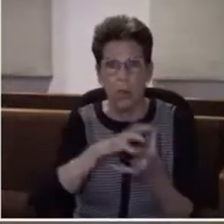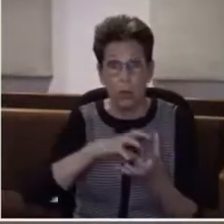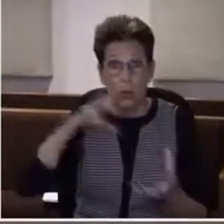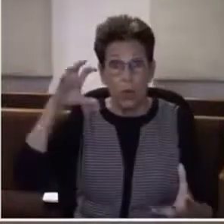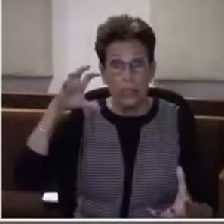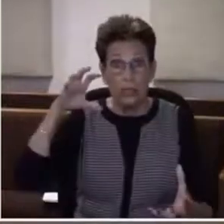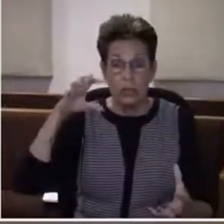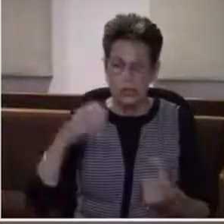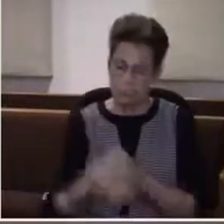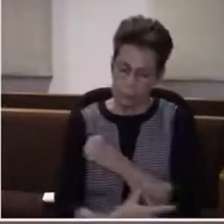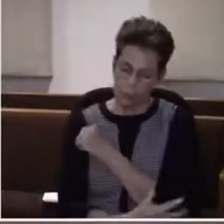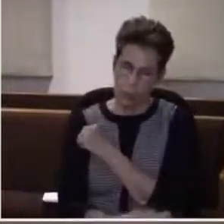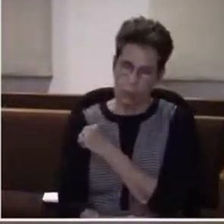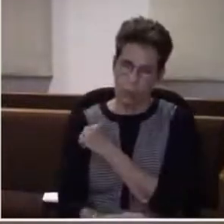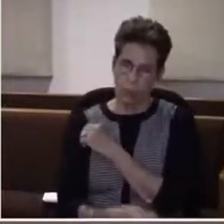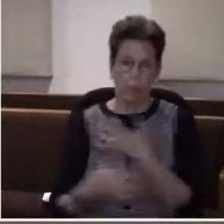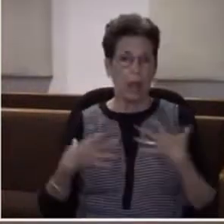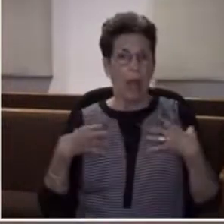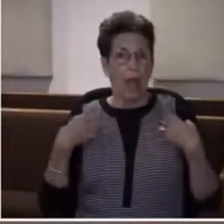amazed, healthy,